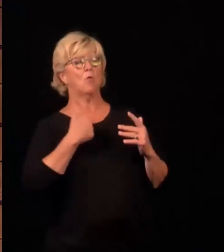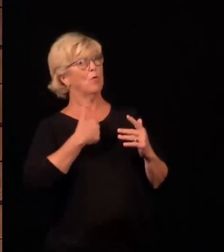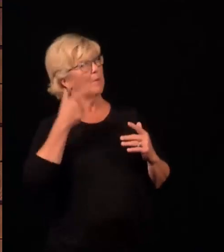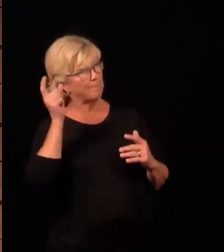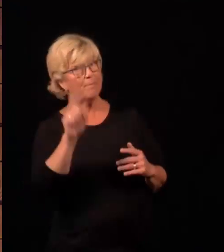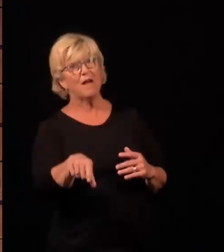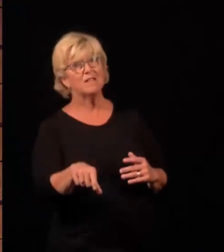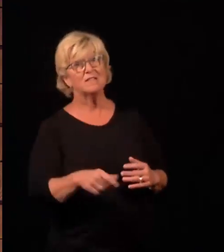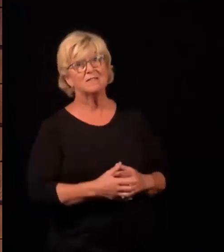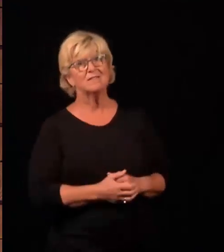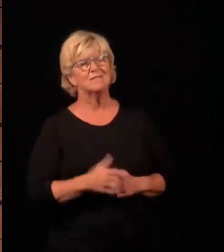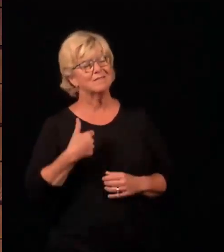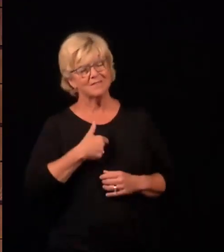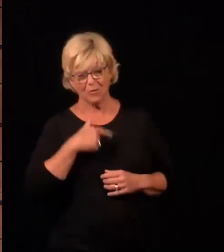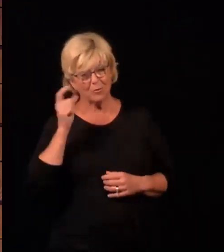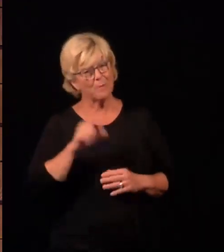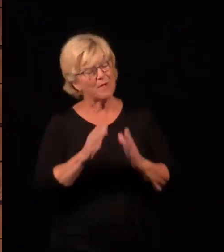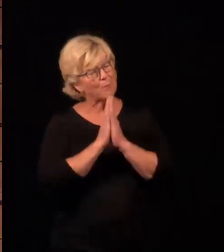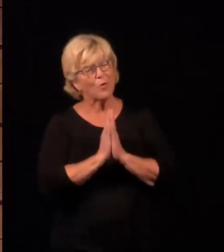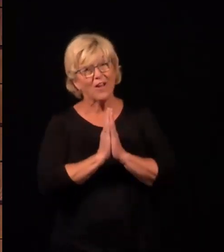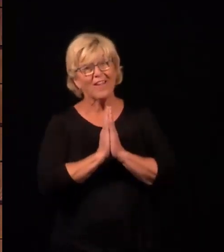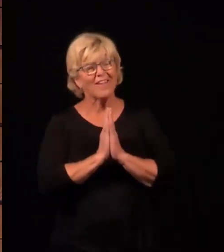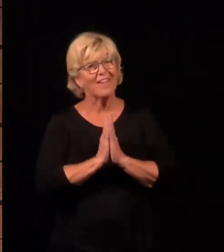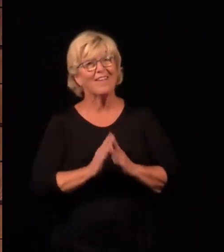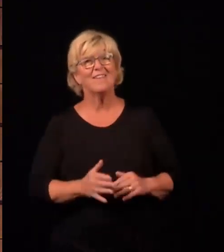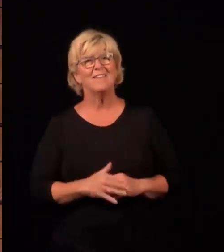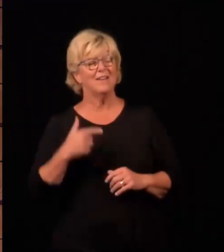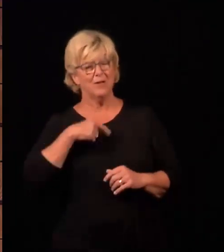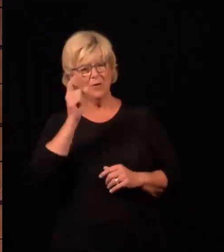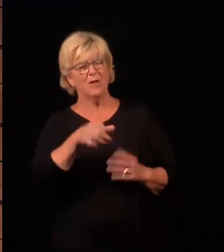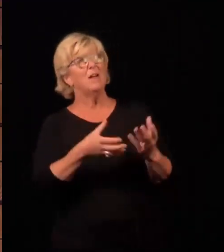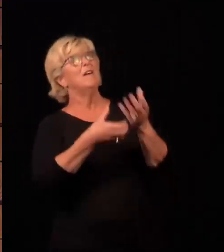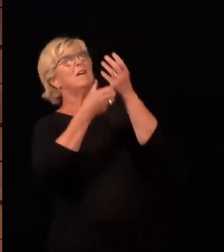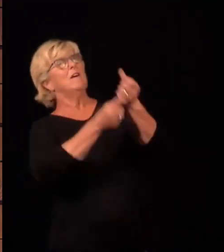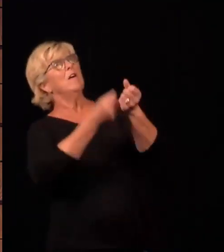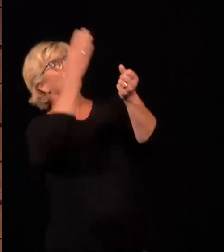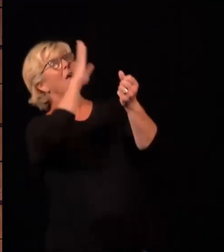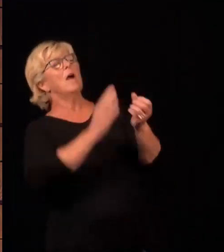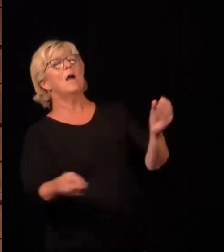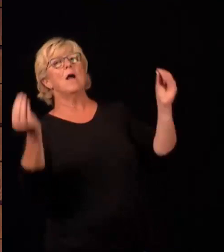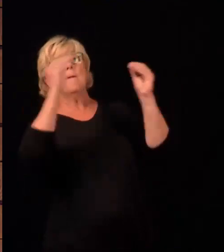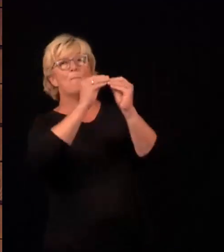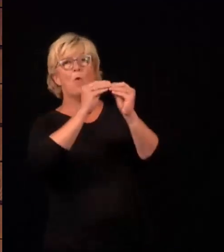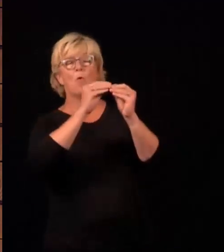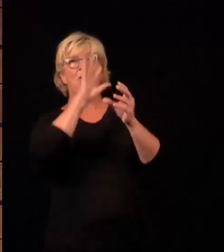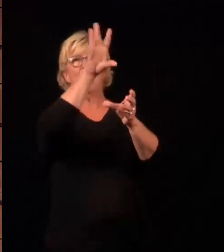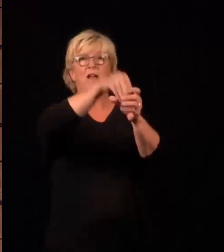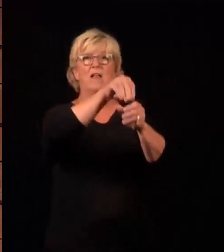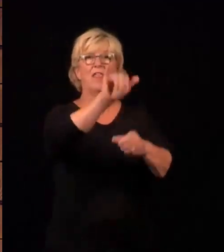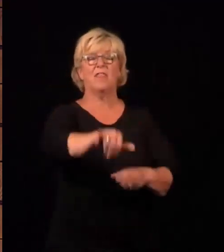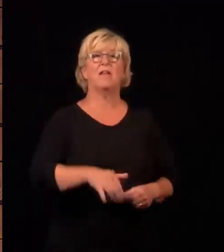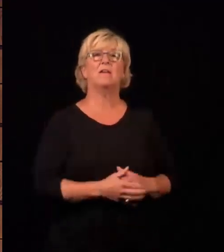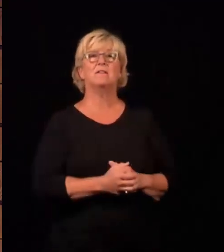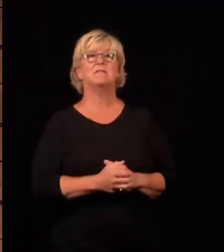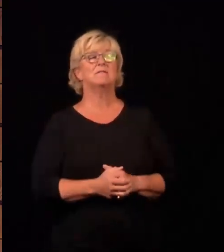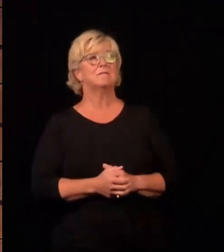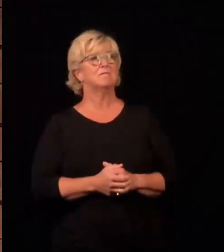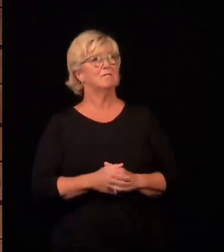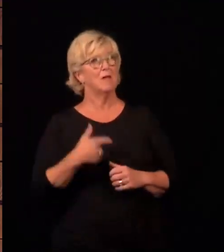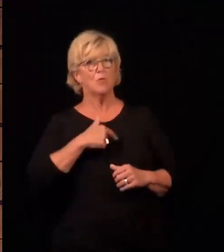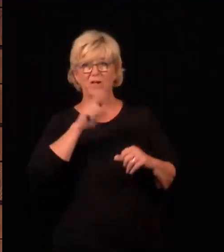do it. We must pray about it. We must trust God more in it and be radical